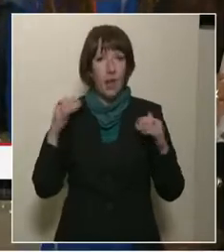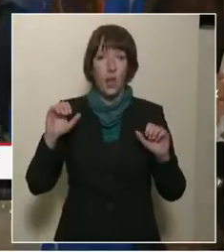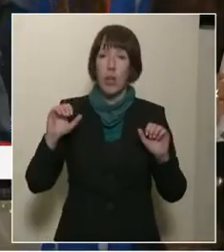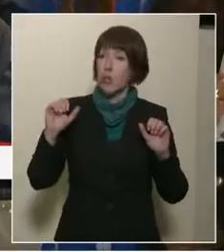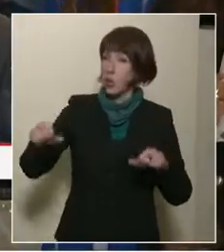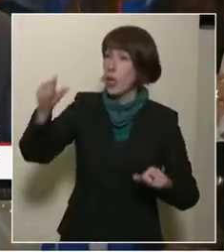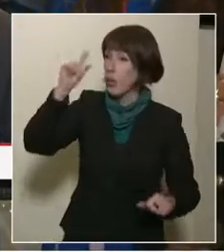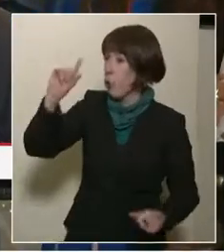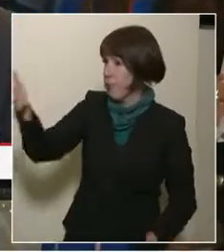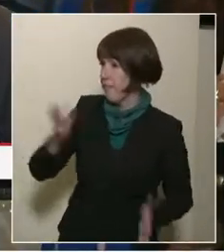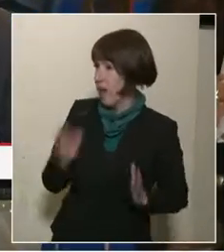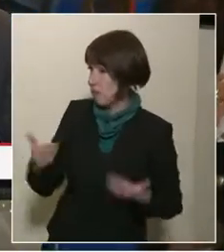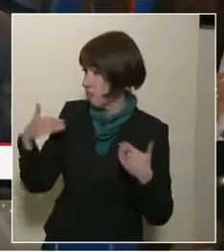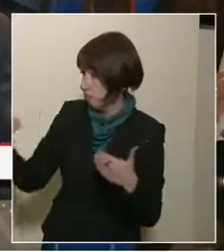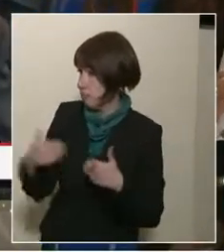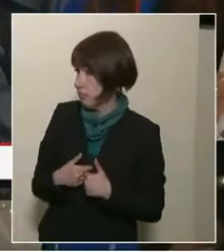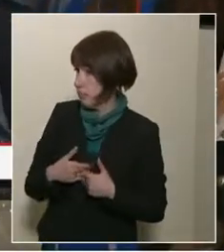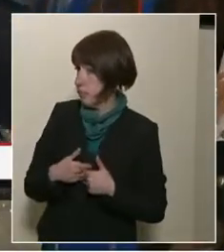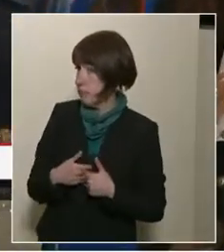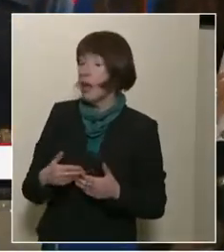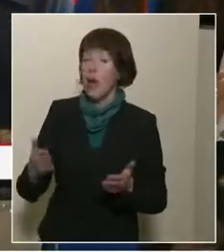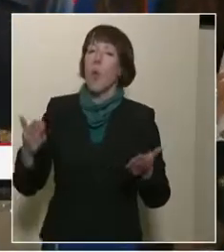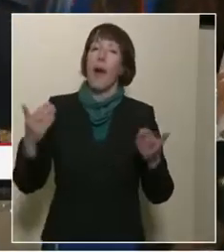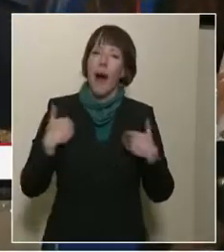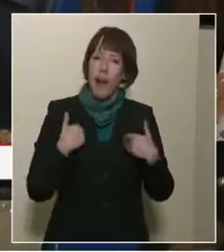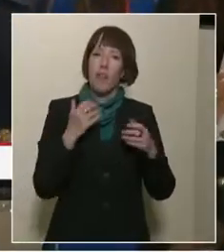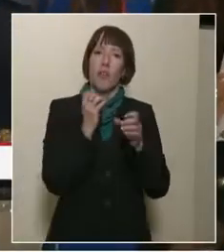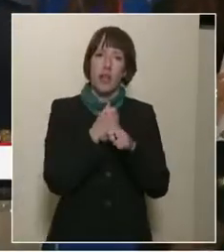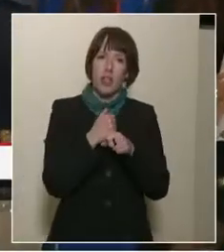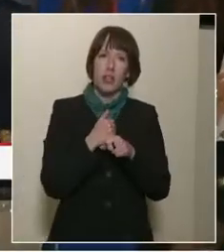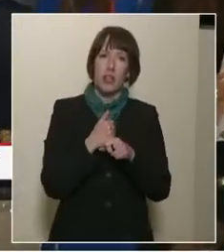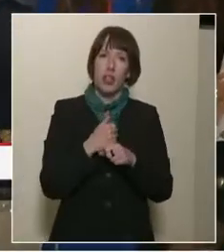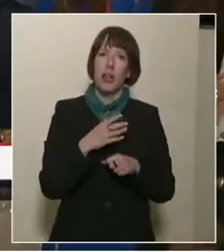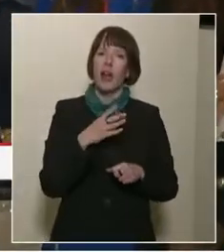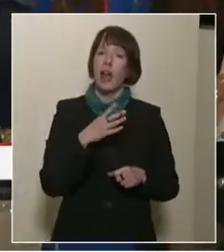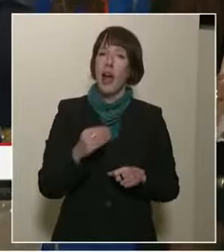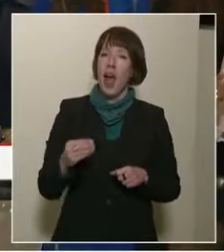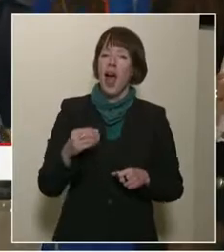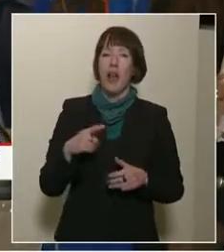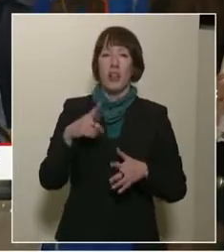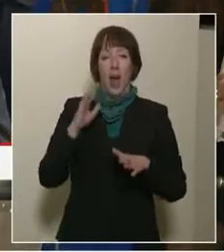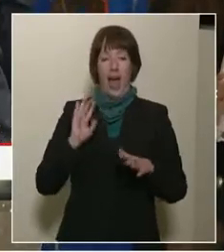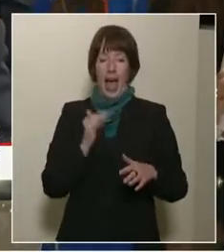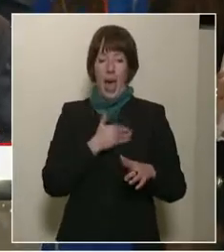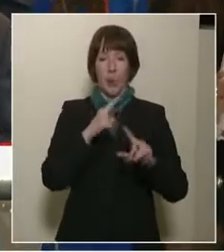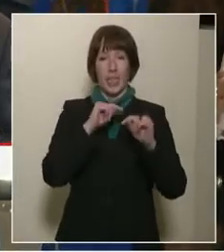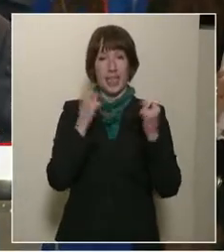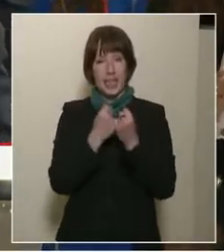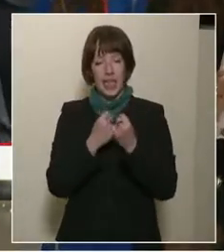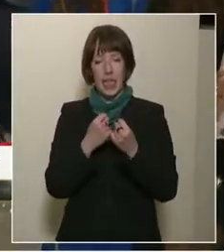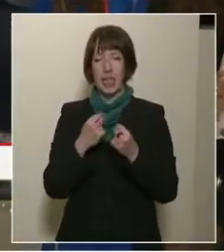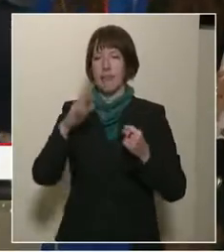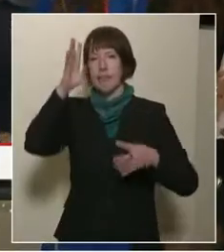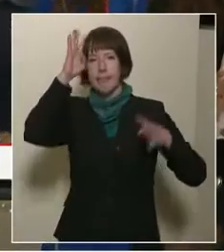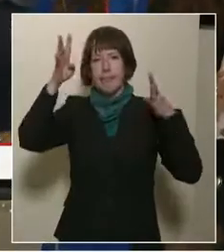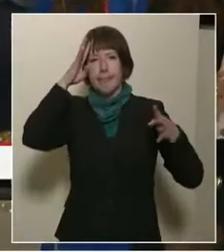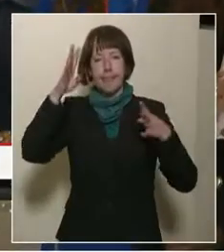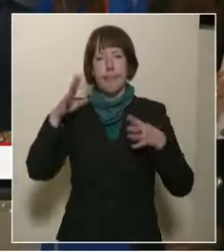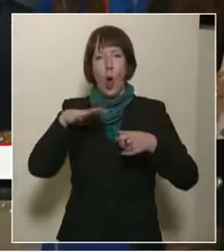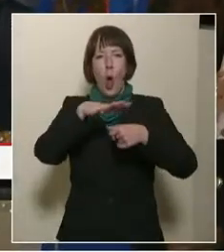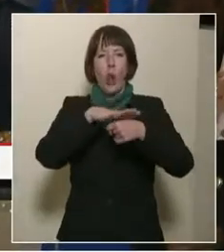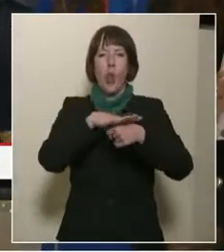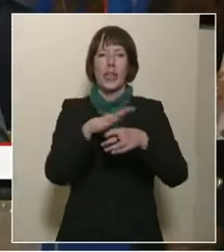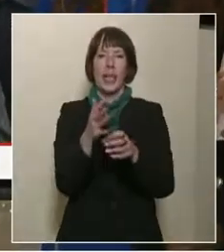fine. We actually do have manufacturing. And what Sabanglay Cook and the team came up with was Locally Made, which actually helps us